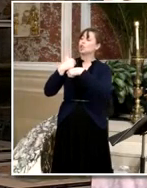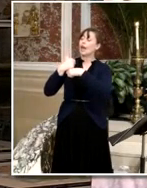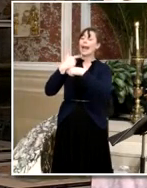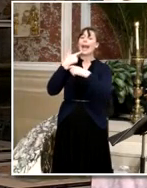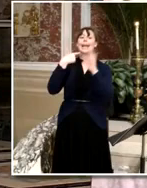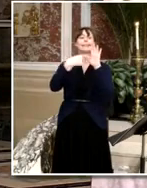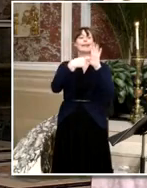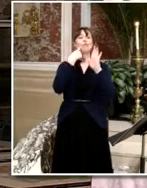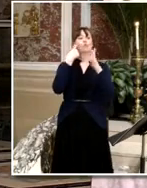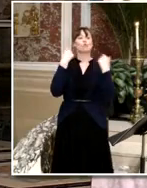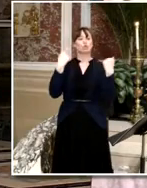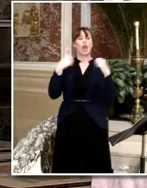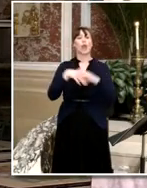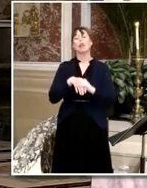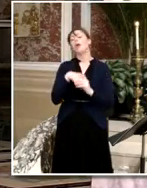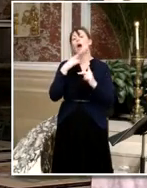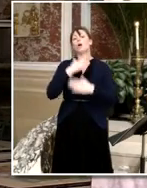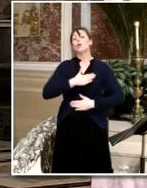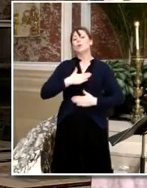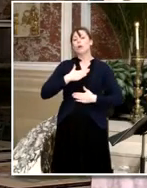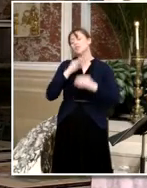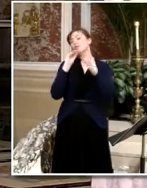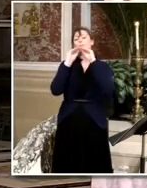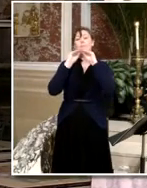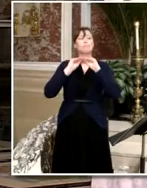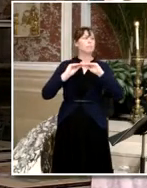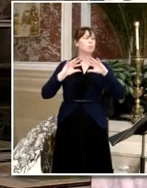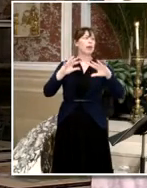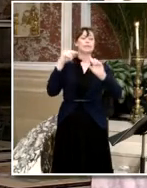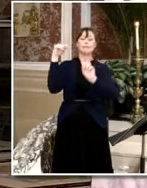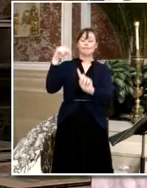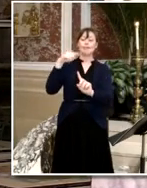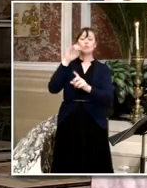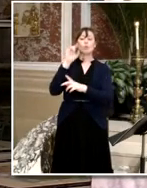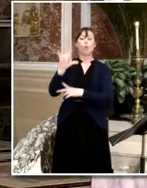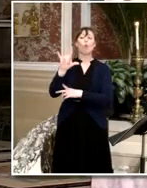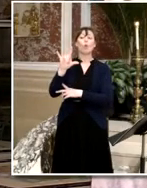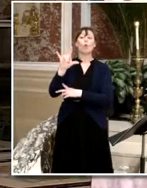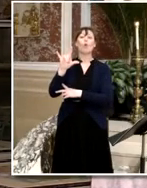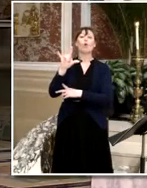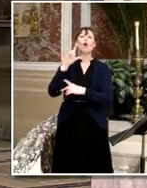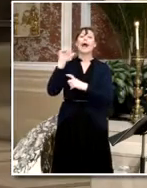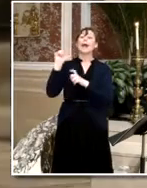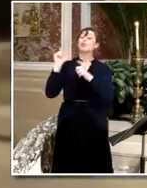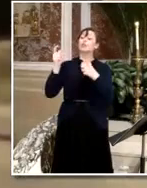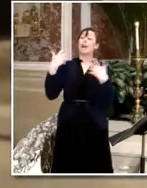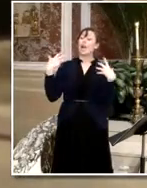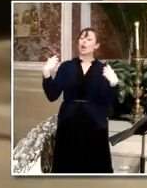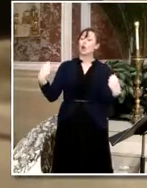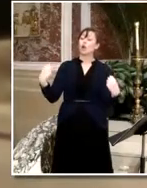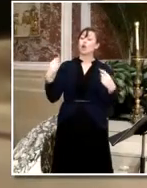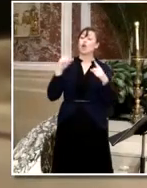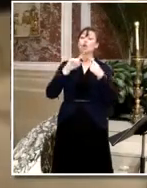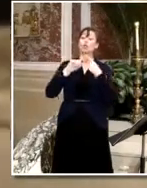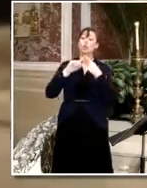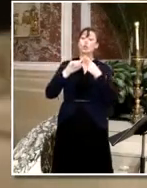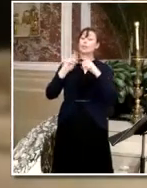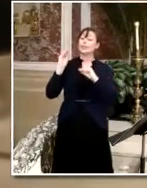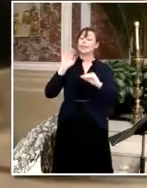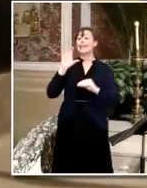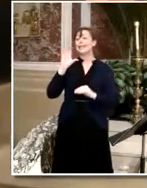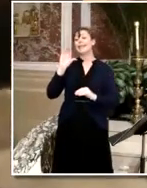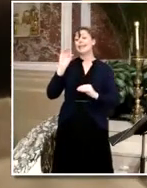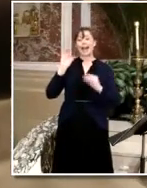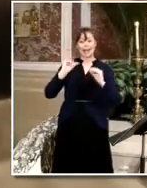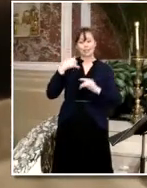strength, graciously bless this oil and grant courage to the catechumens who will